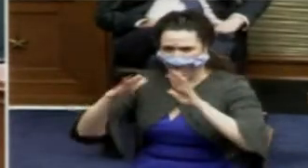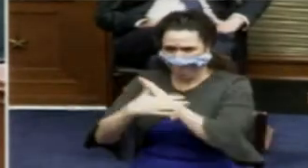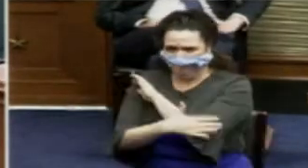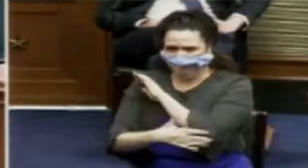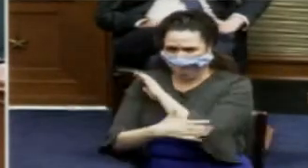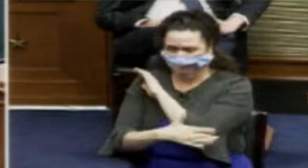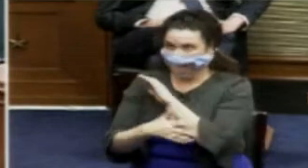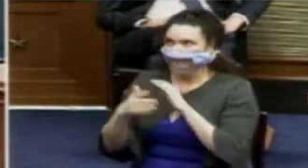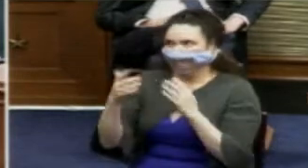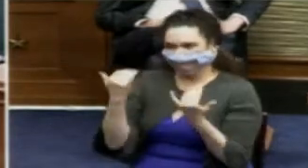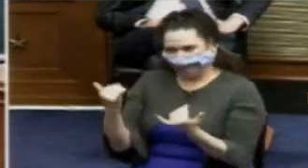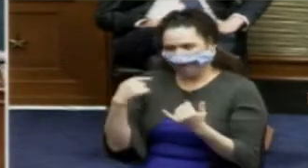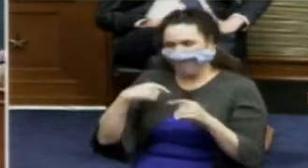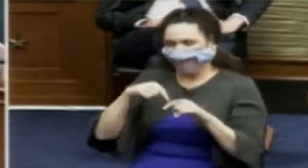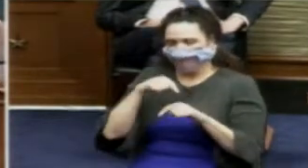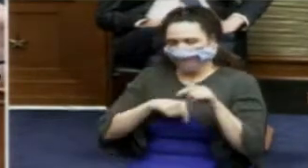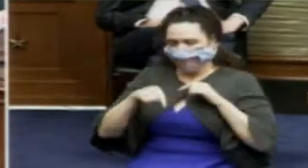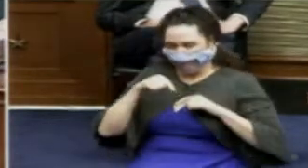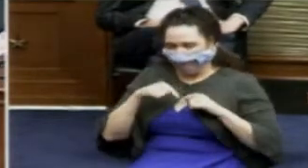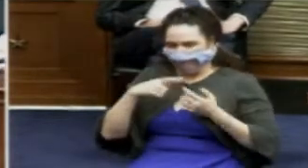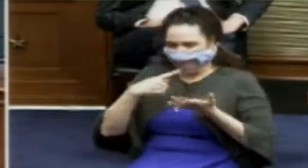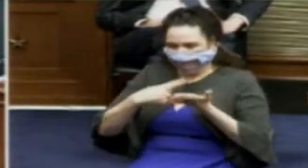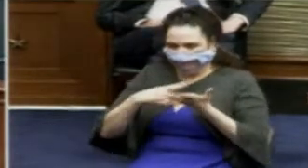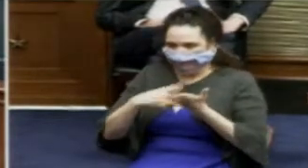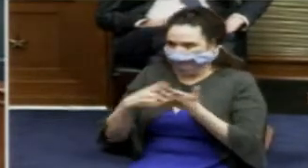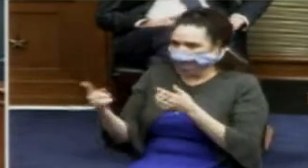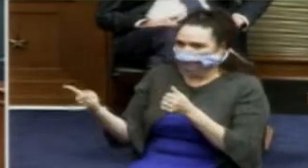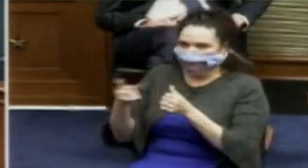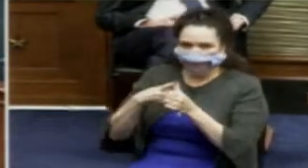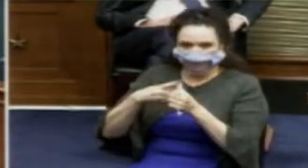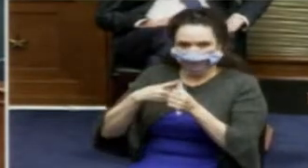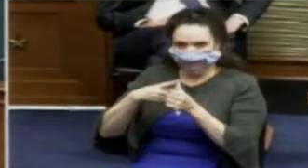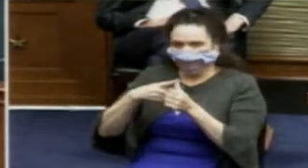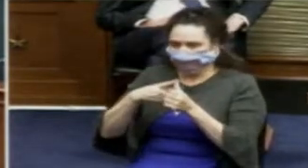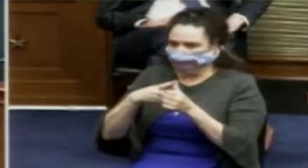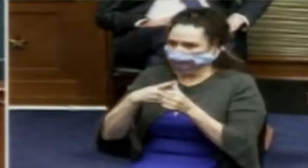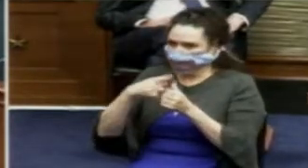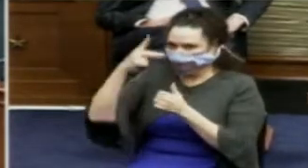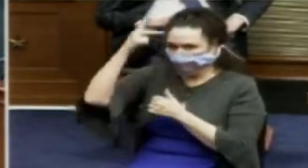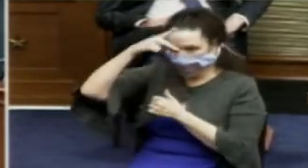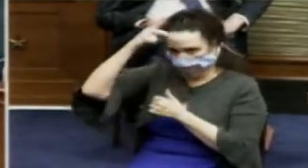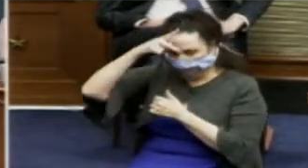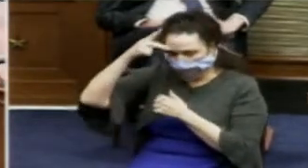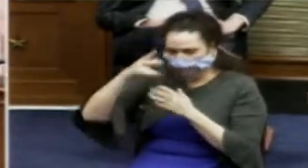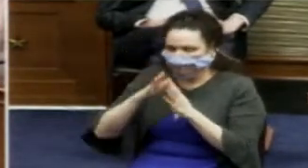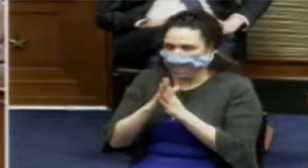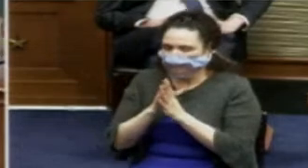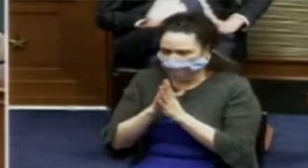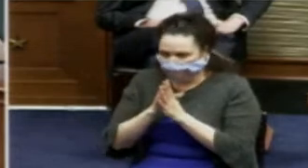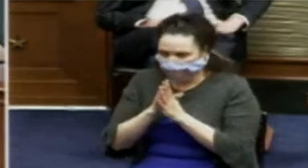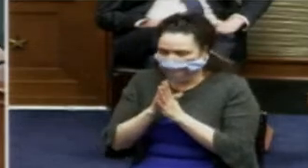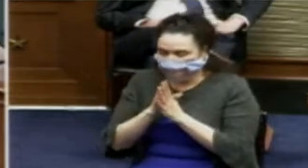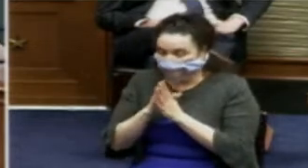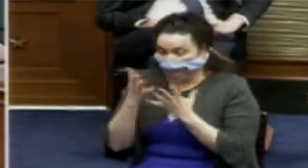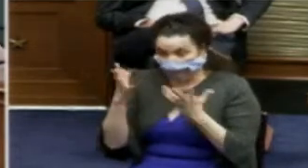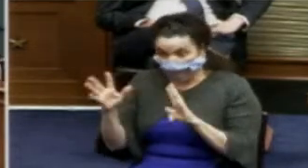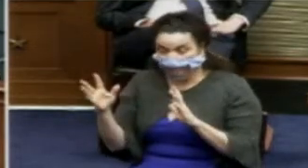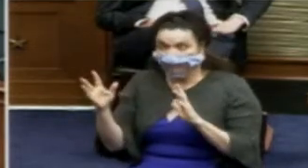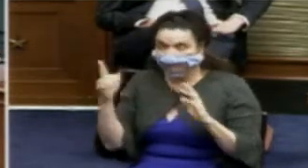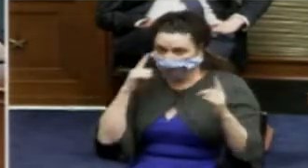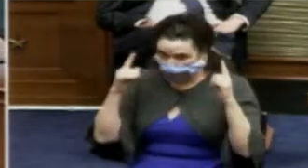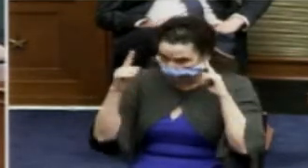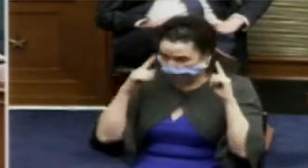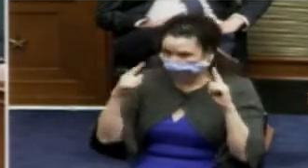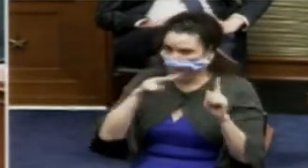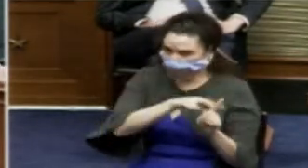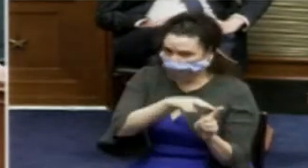to revisit first principles. Now, I have heard today, and I've heard in discussions when